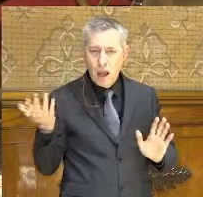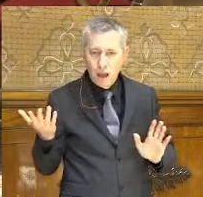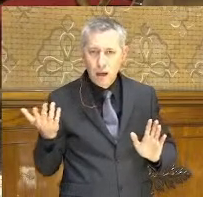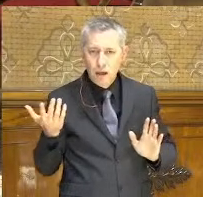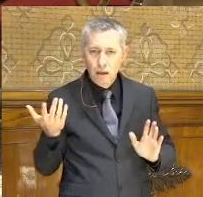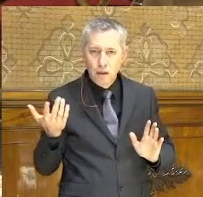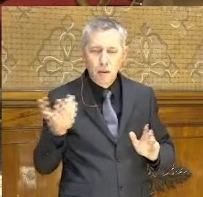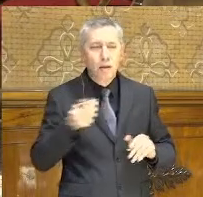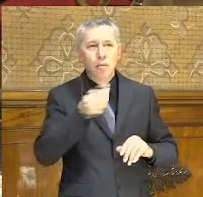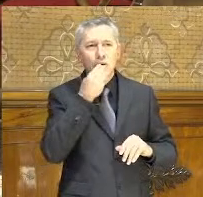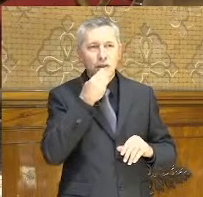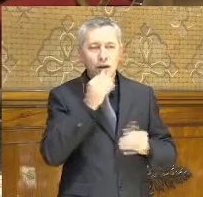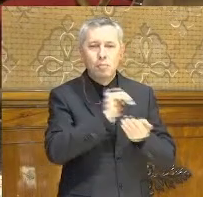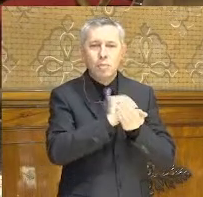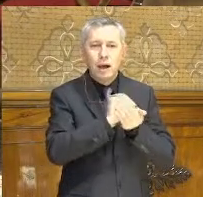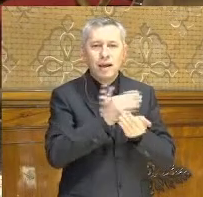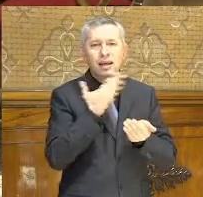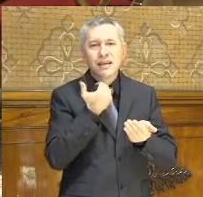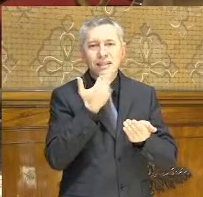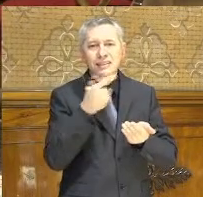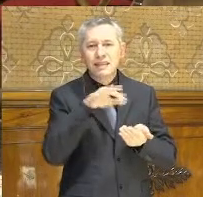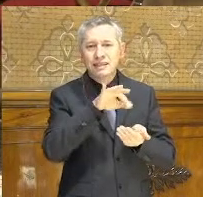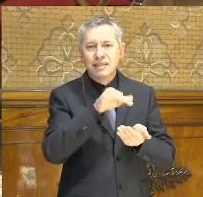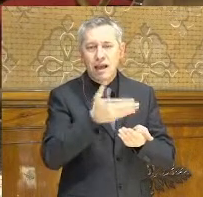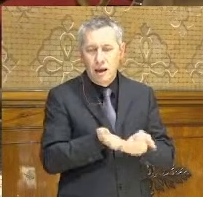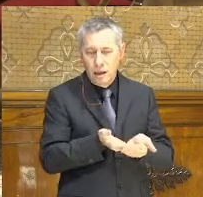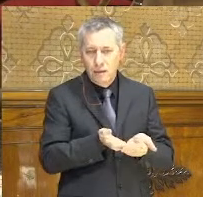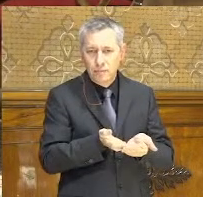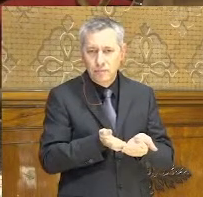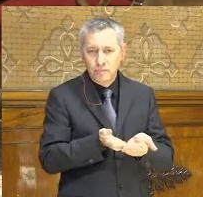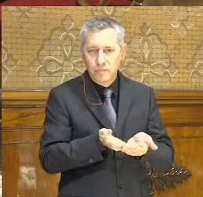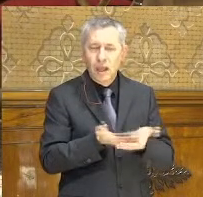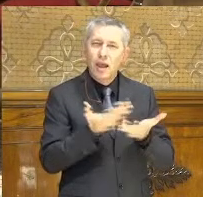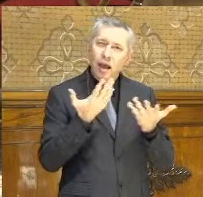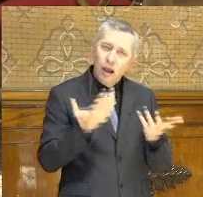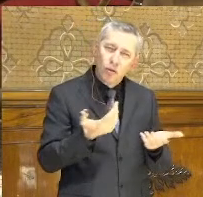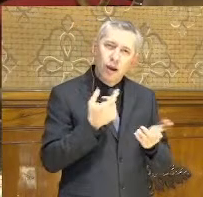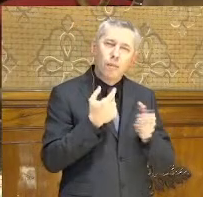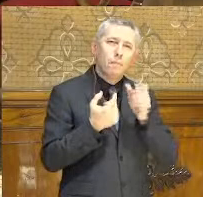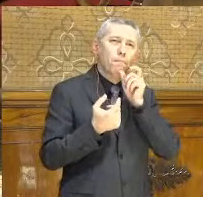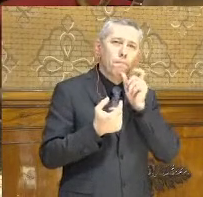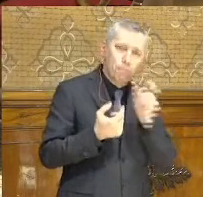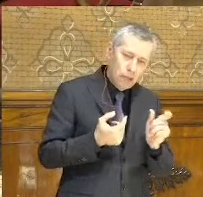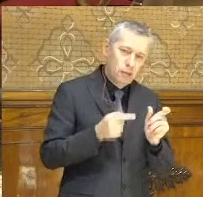So I think that there's a whole kind of cultural aura